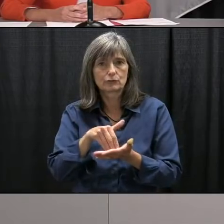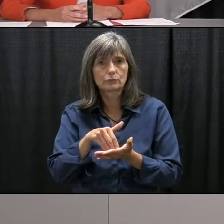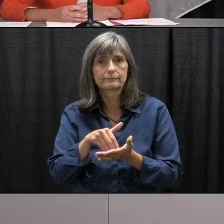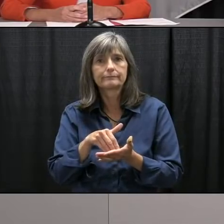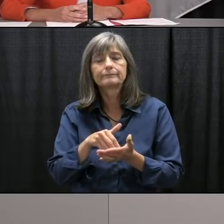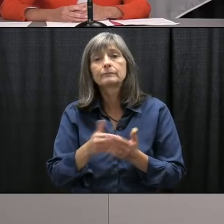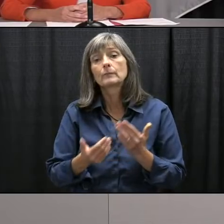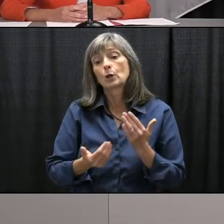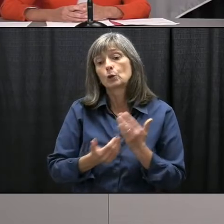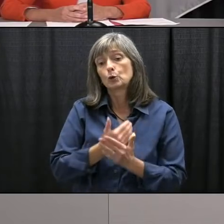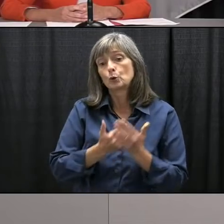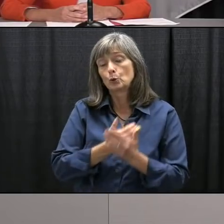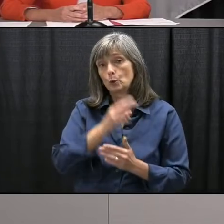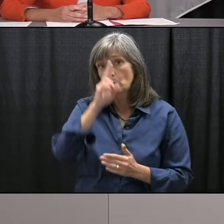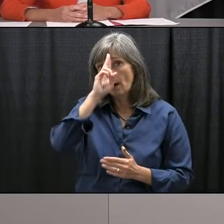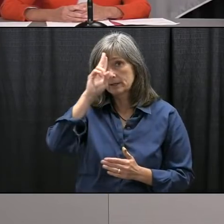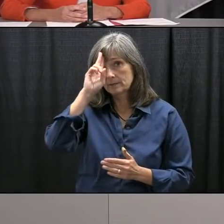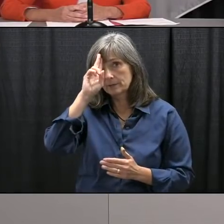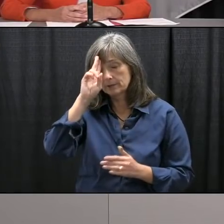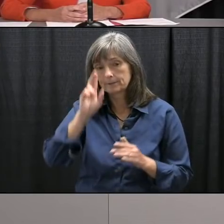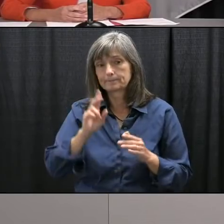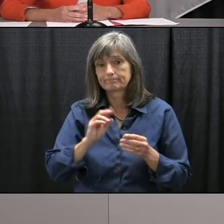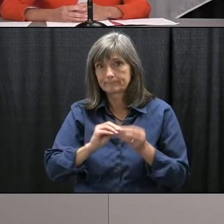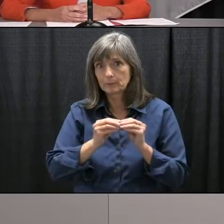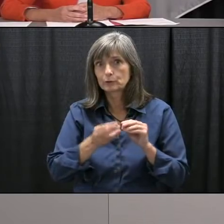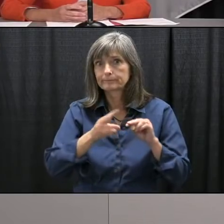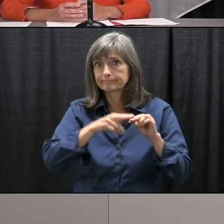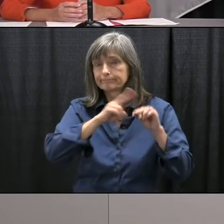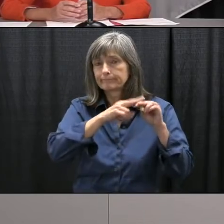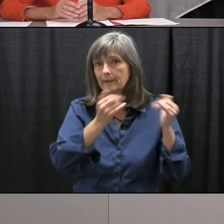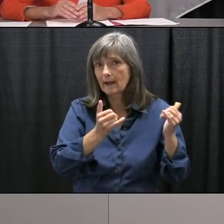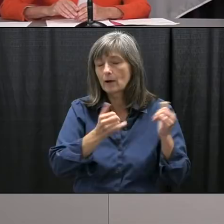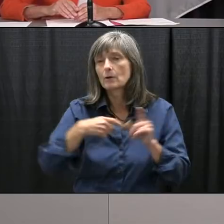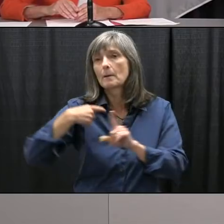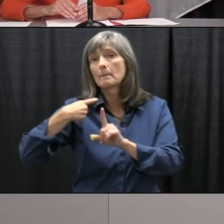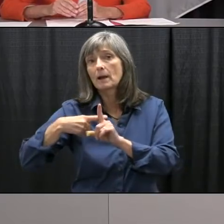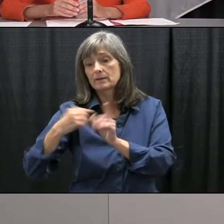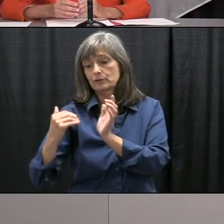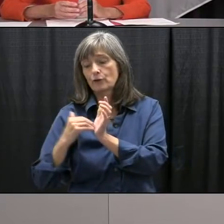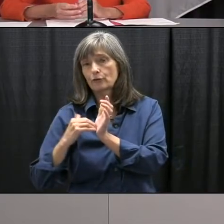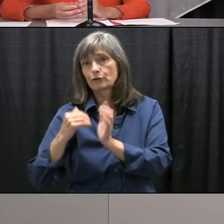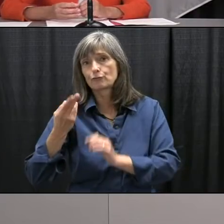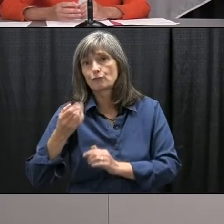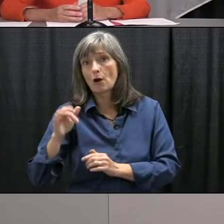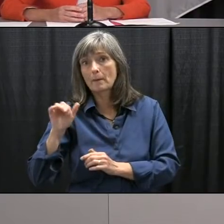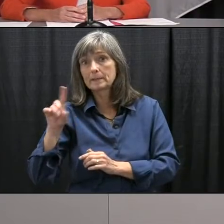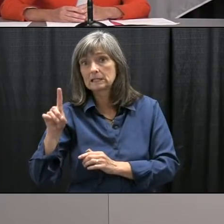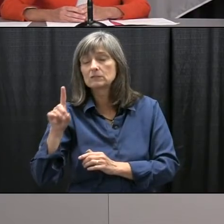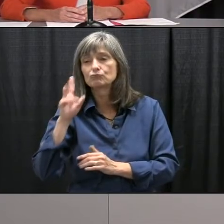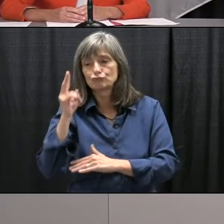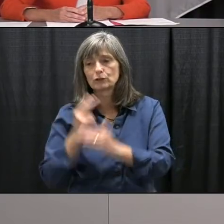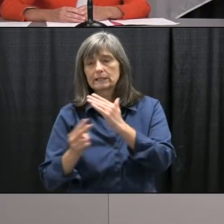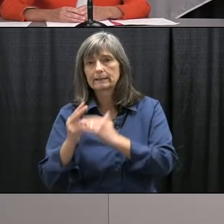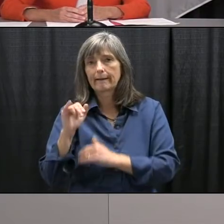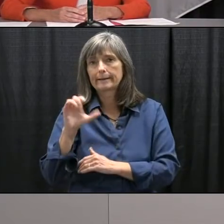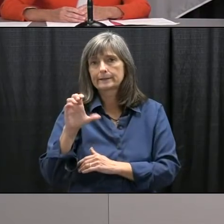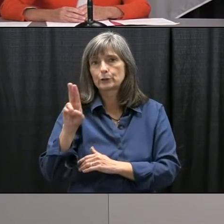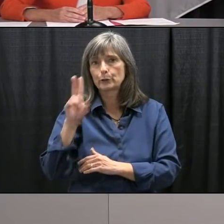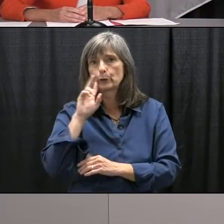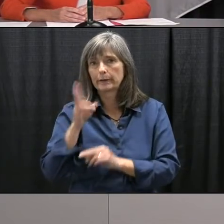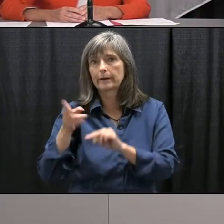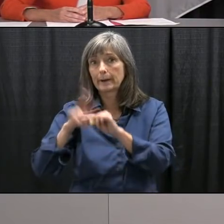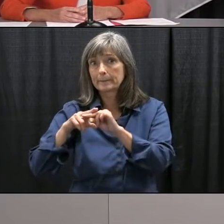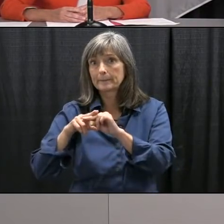the new hospitalizations that were announced today and Dr. Rahman's predictions of an increase in ICU admissions, what sort of